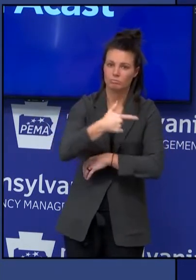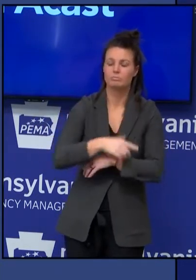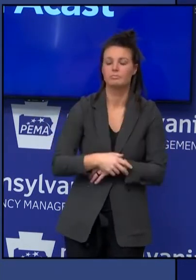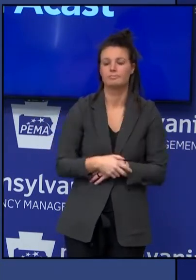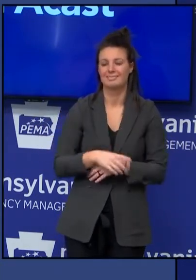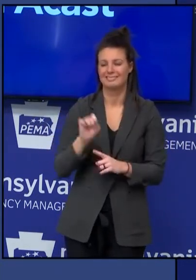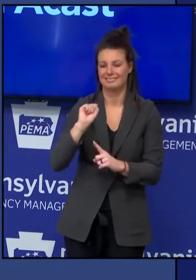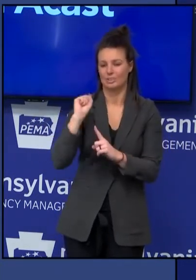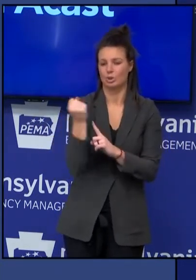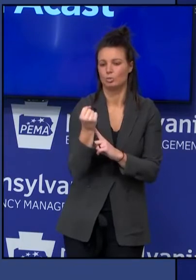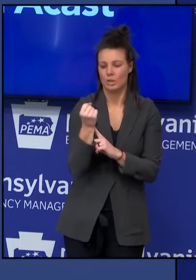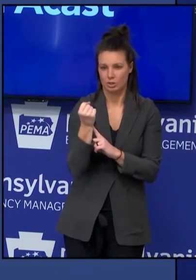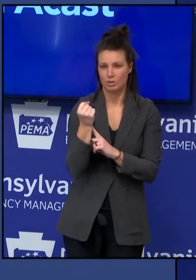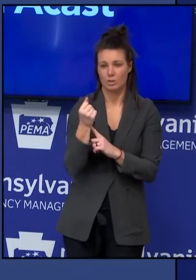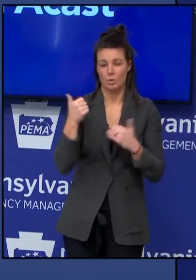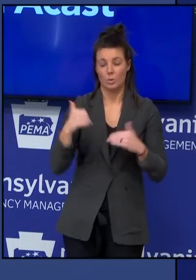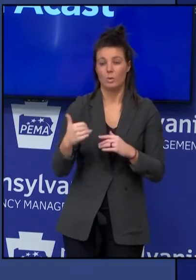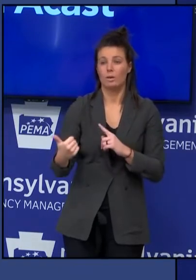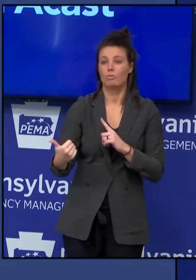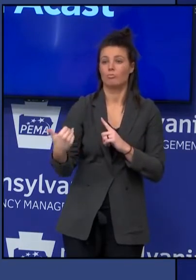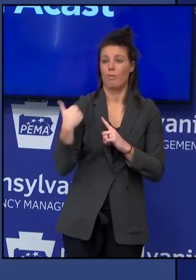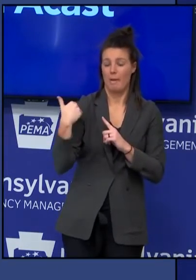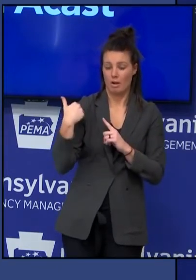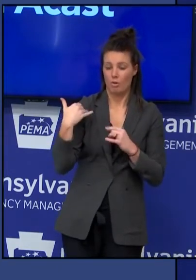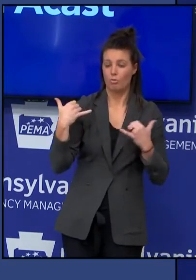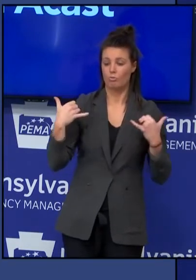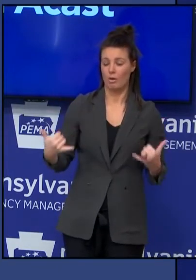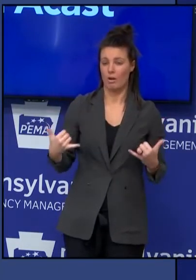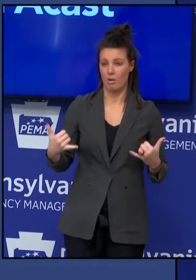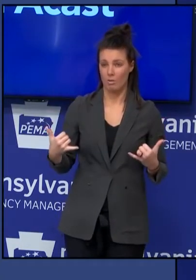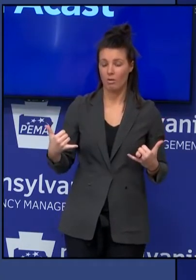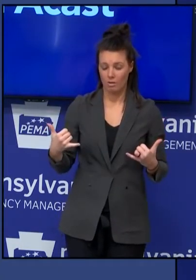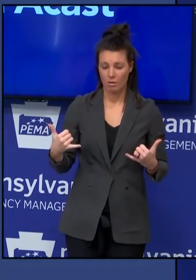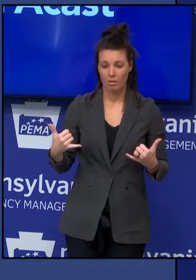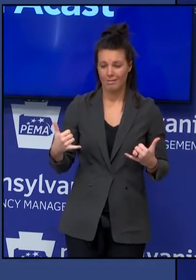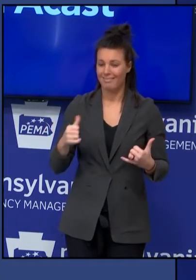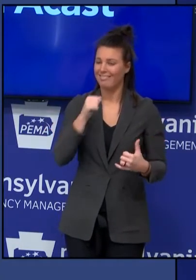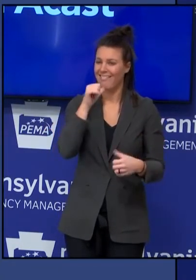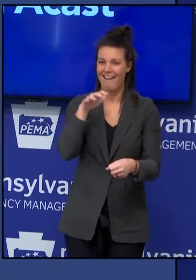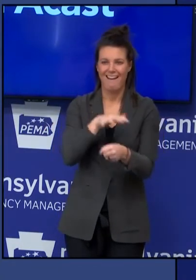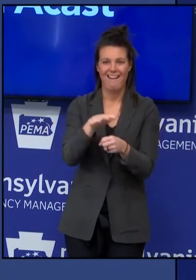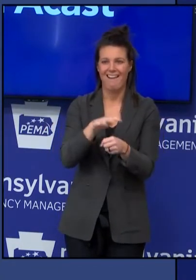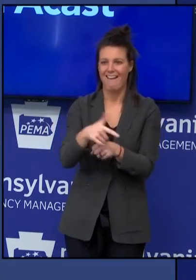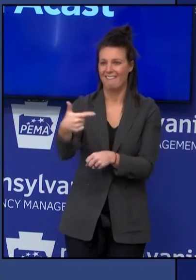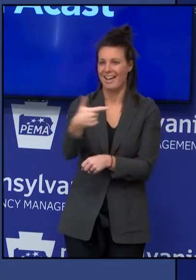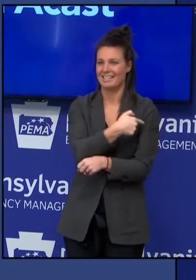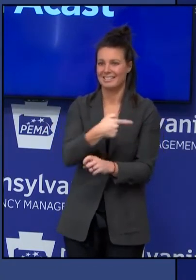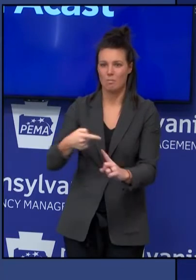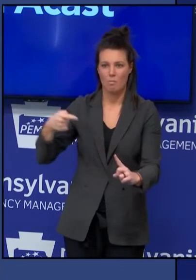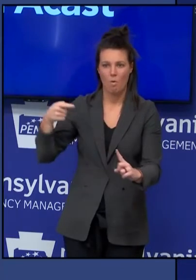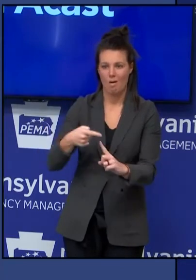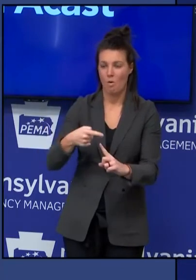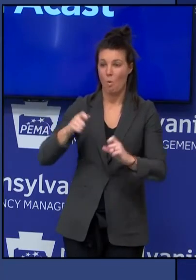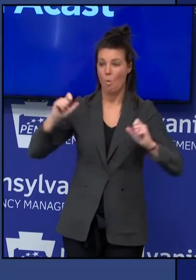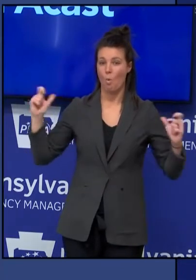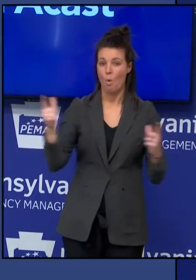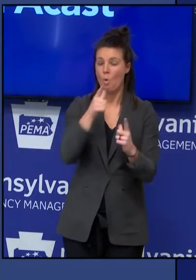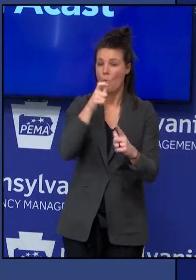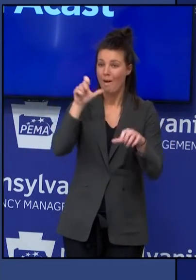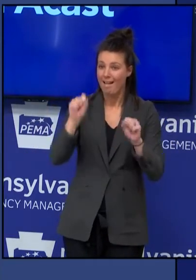This situation is a stark reminder that right now there is not enough vaccine for everyone who